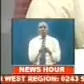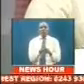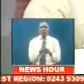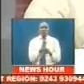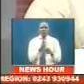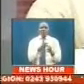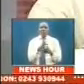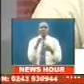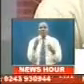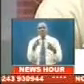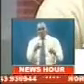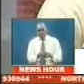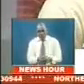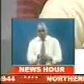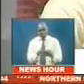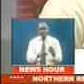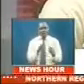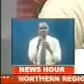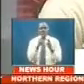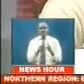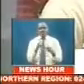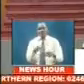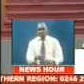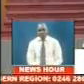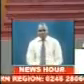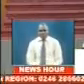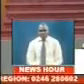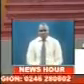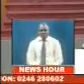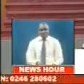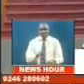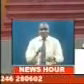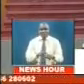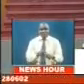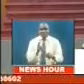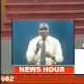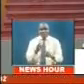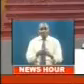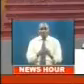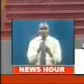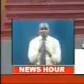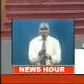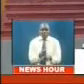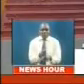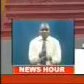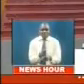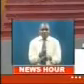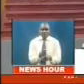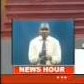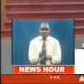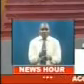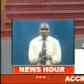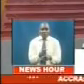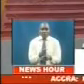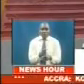what results are we expected to actually see after that? Okay, the exit point, normally you get a program for 3 years. We're just coming from a program